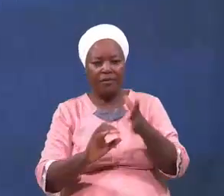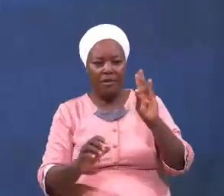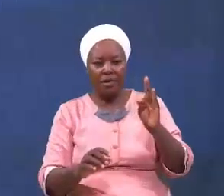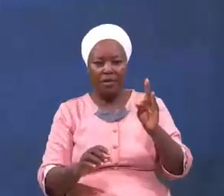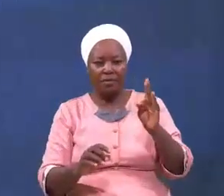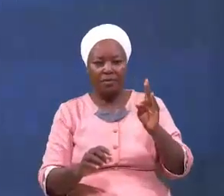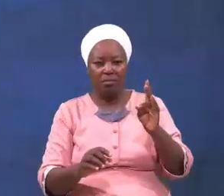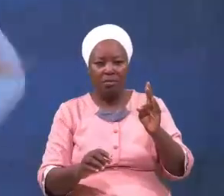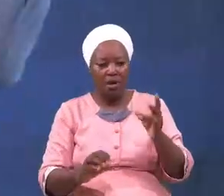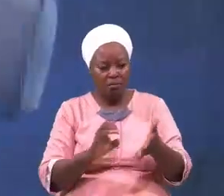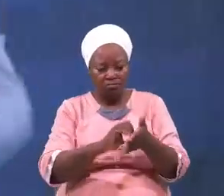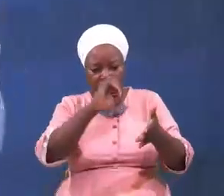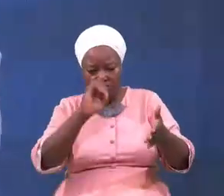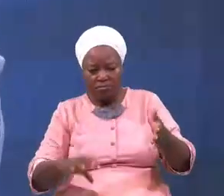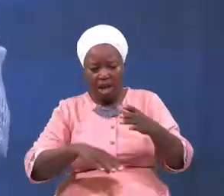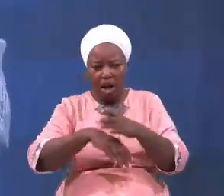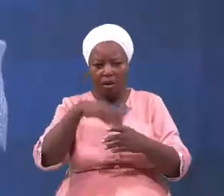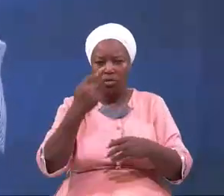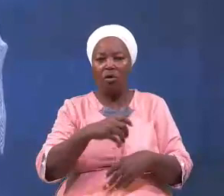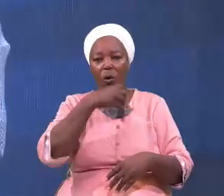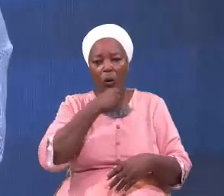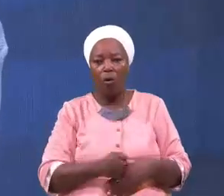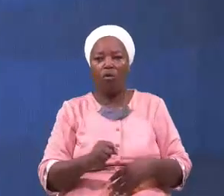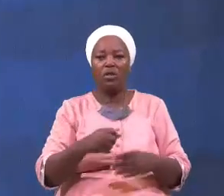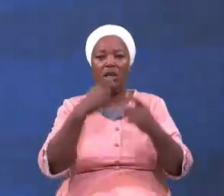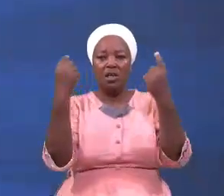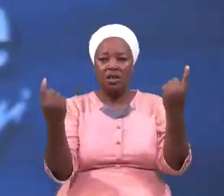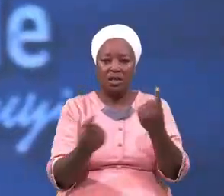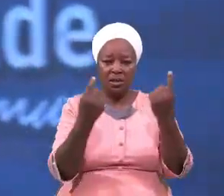out therefore the old leaven